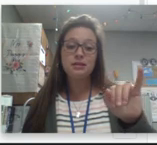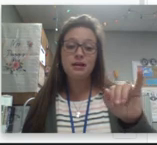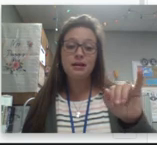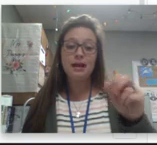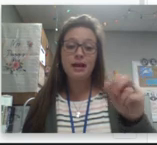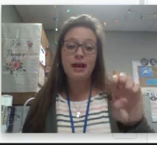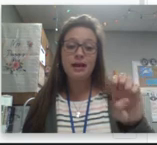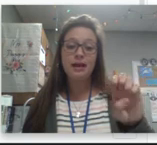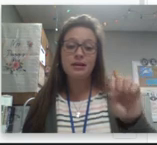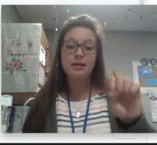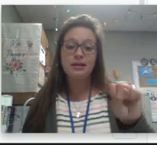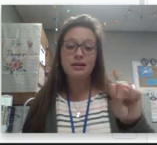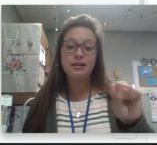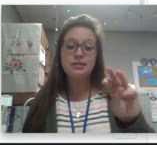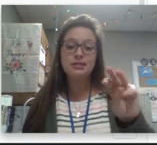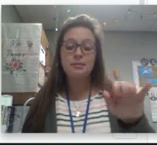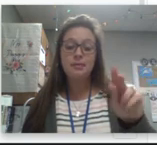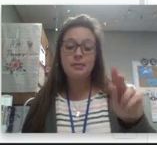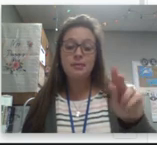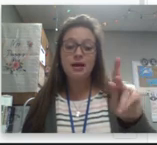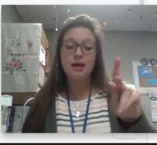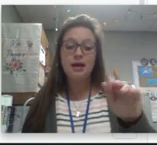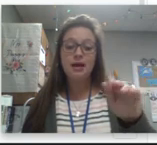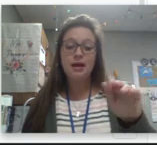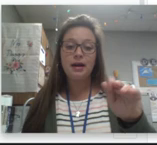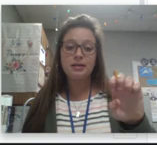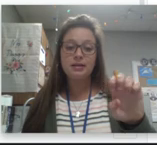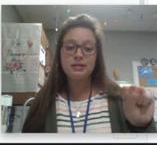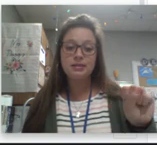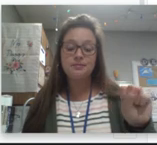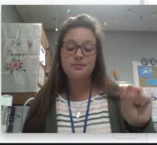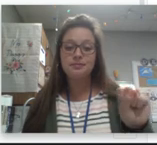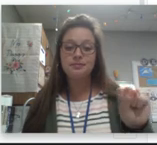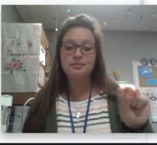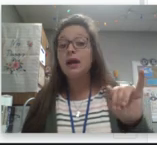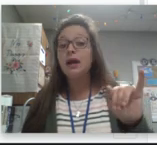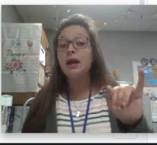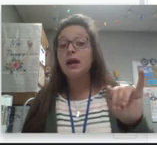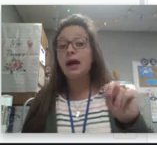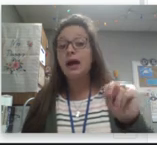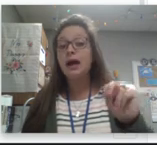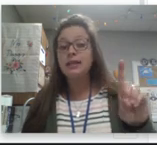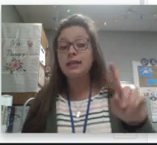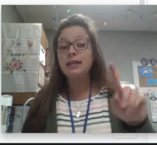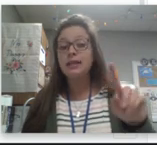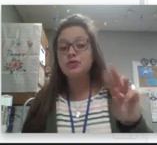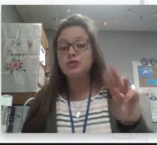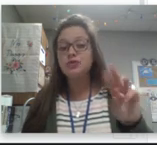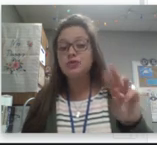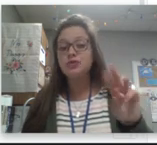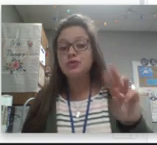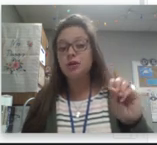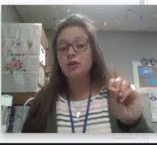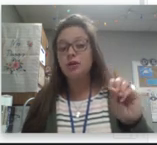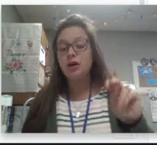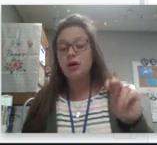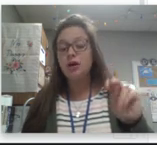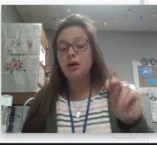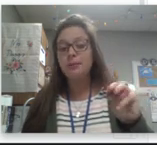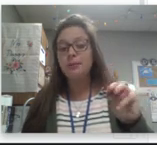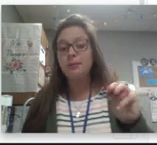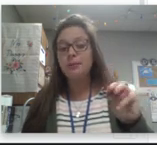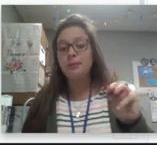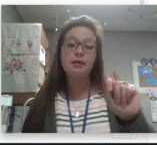quality I have is my kindness. I need to work